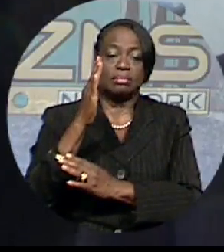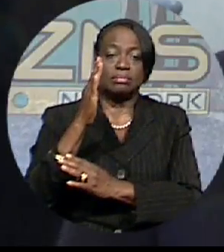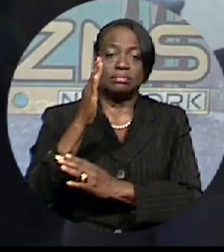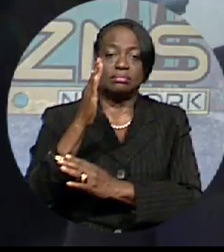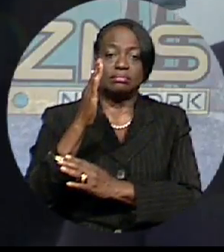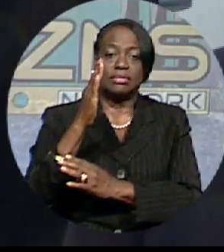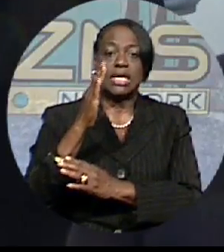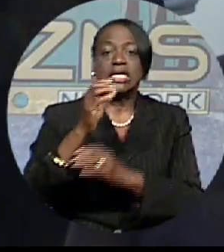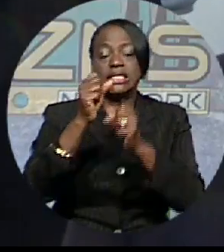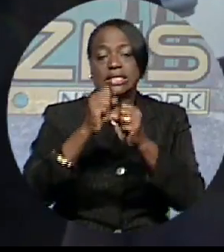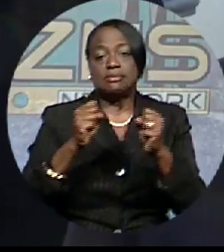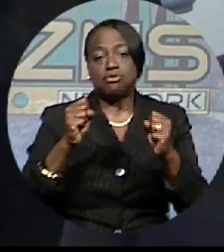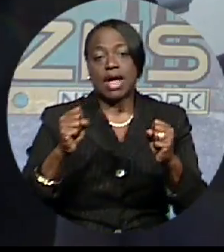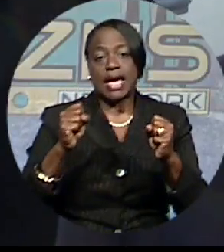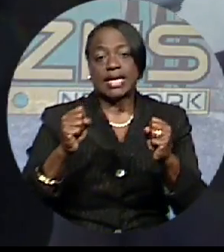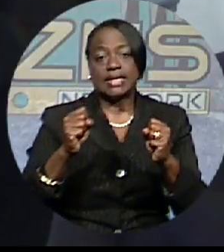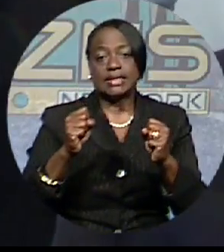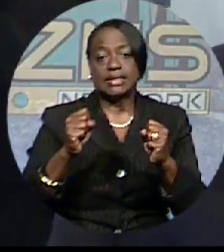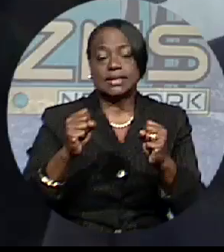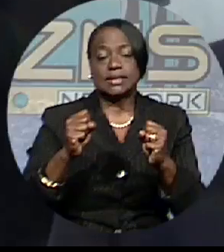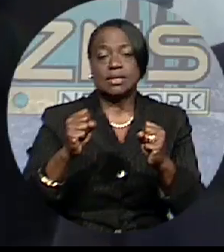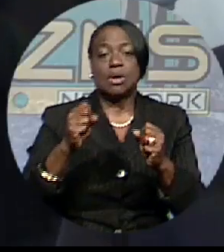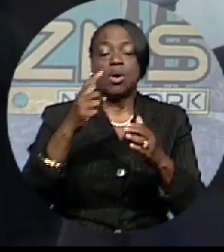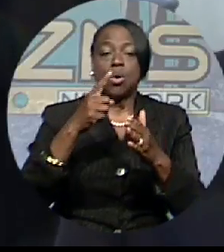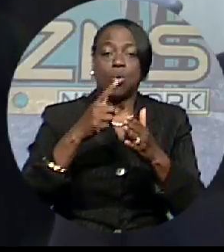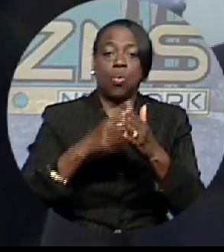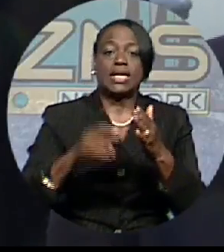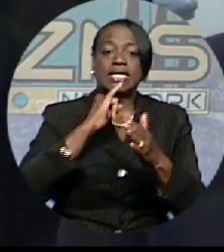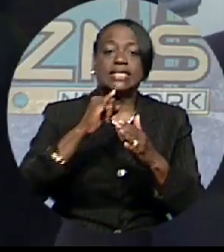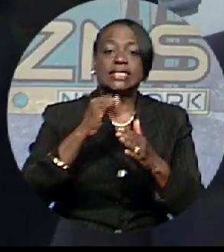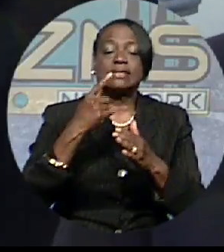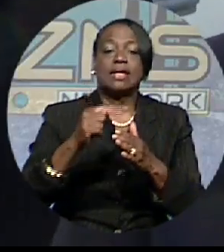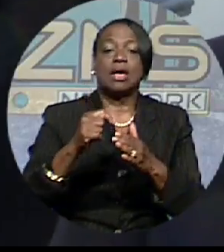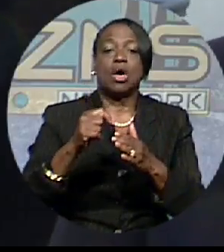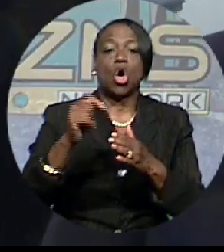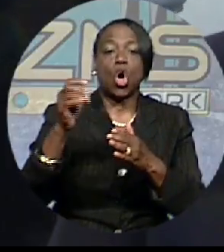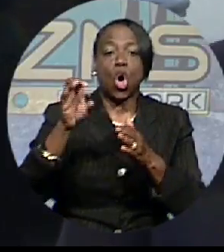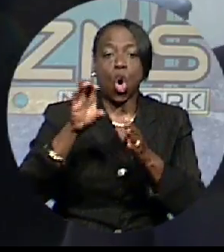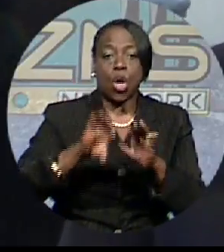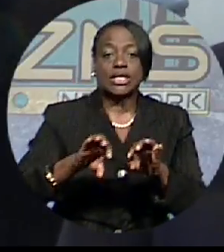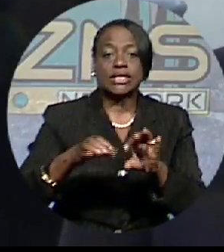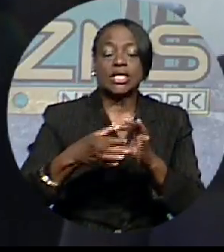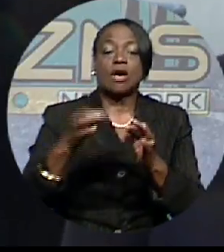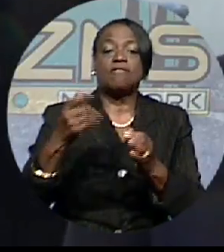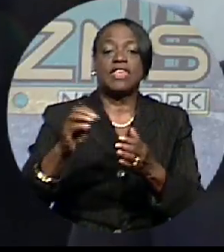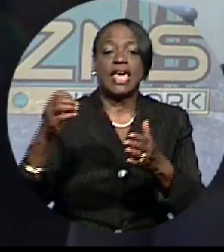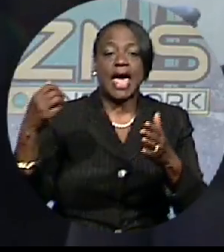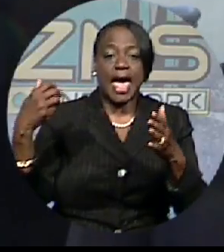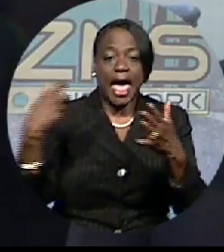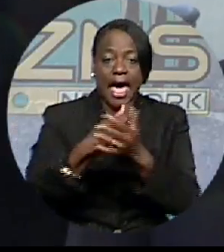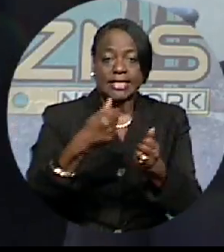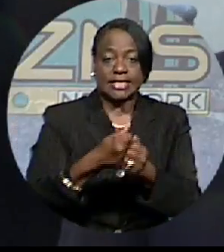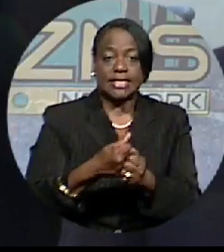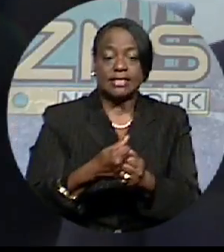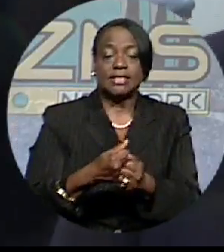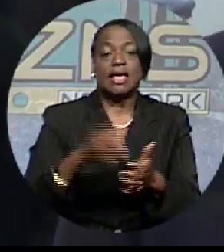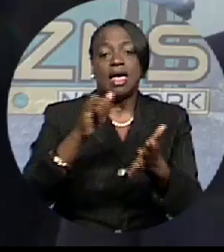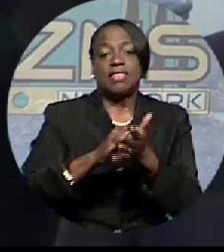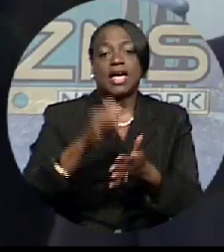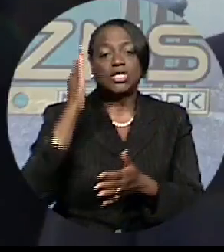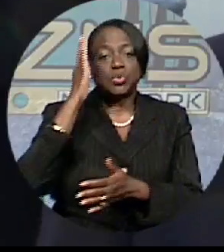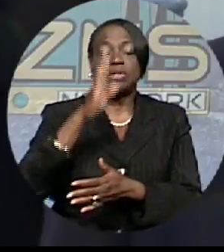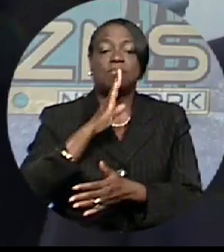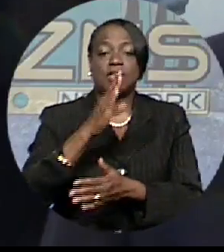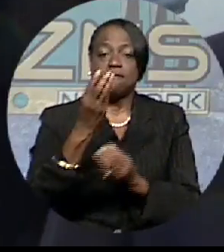surmise or tell us what they deem to be the cause of the accident. So that should begin in a few weeks' time.